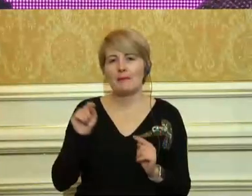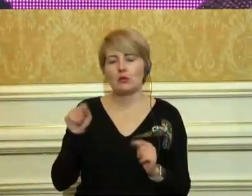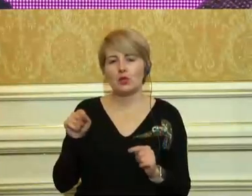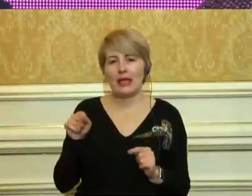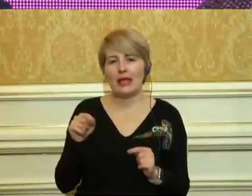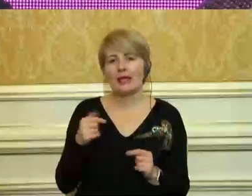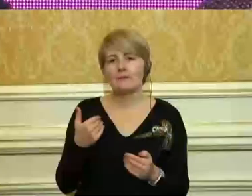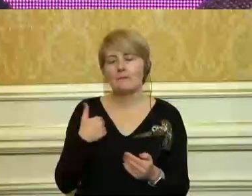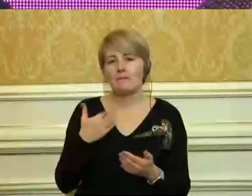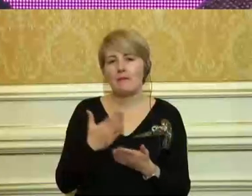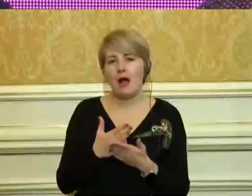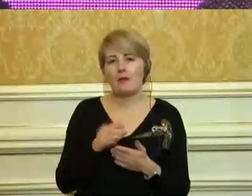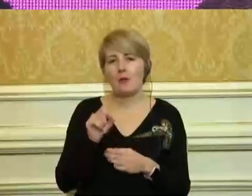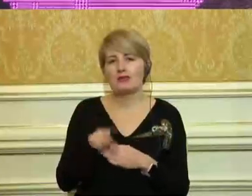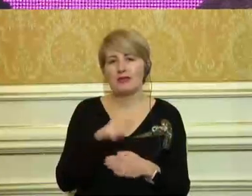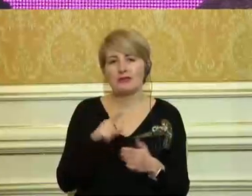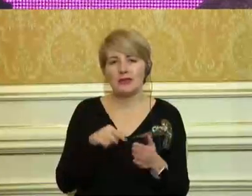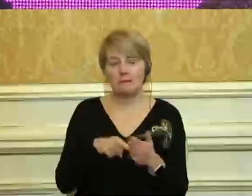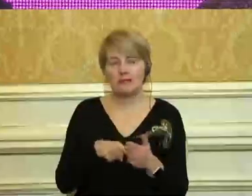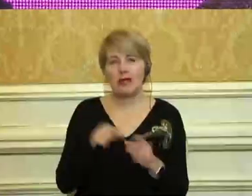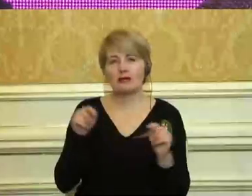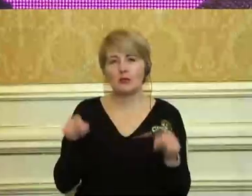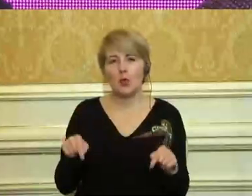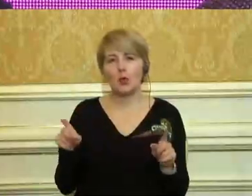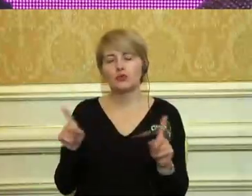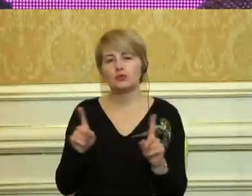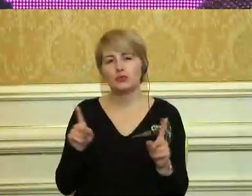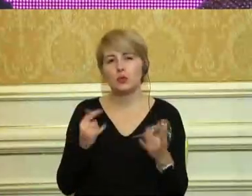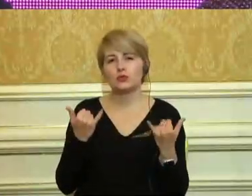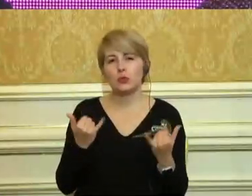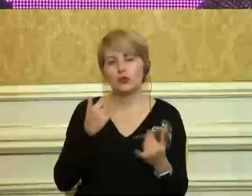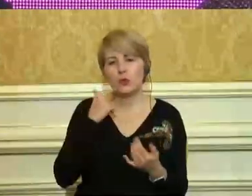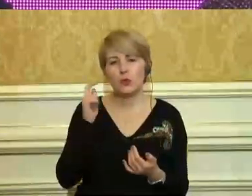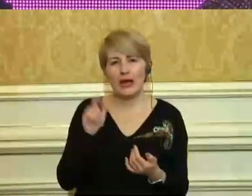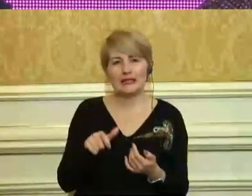Markarova, and I think we have to ask her what